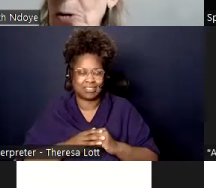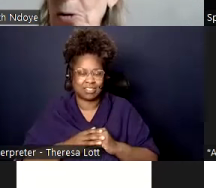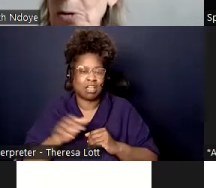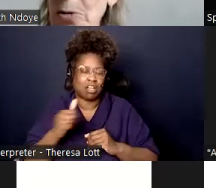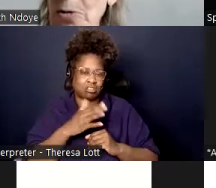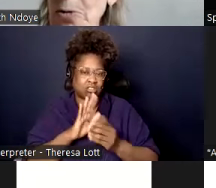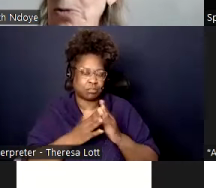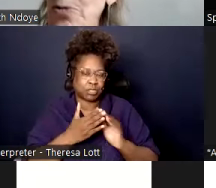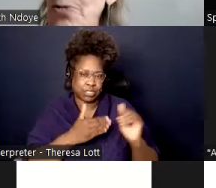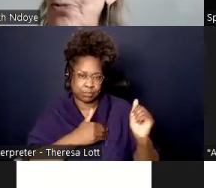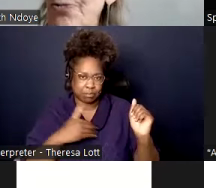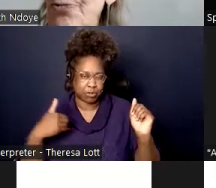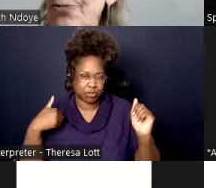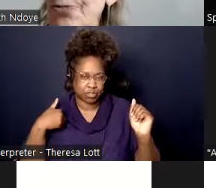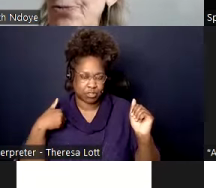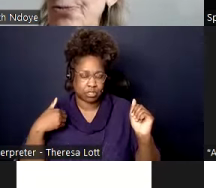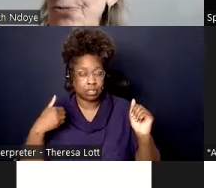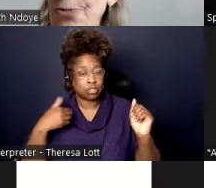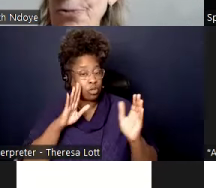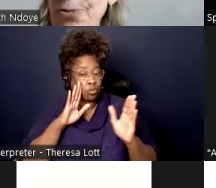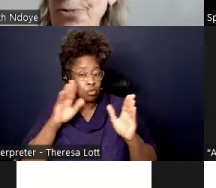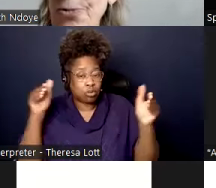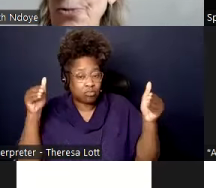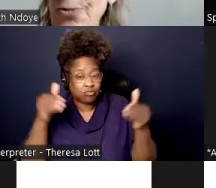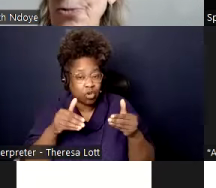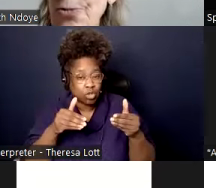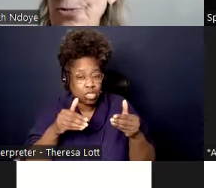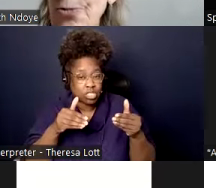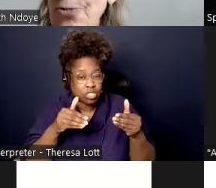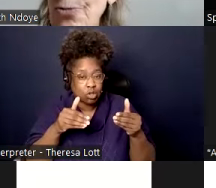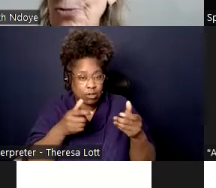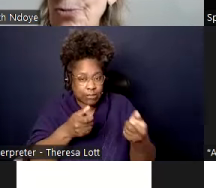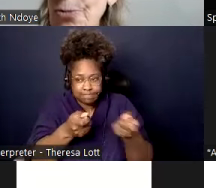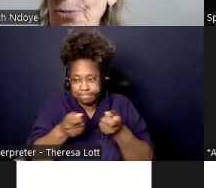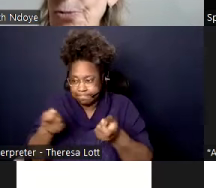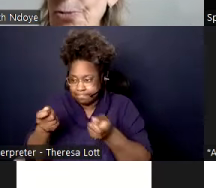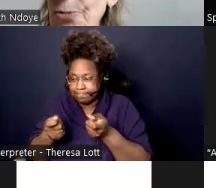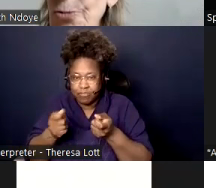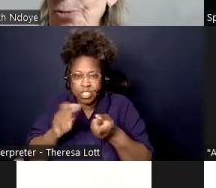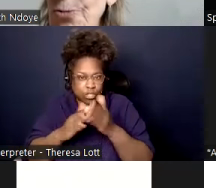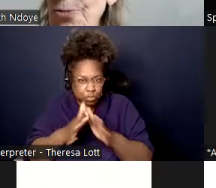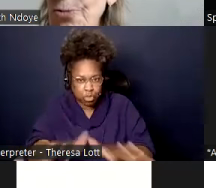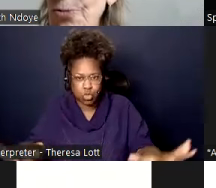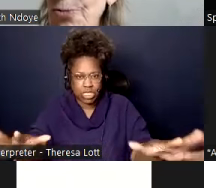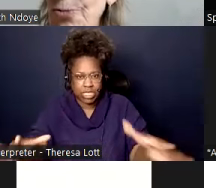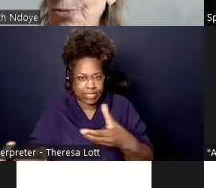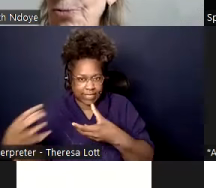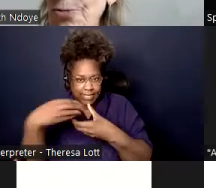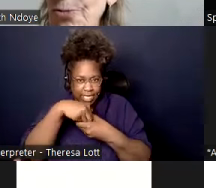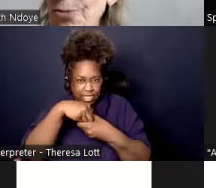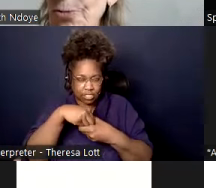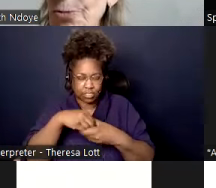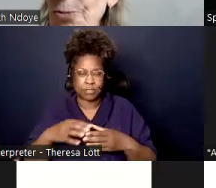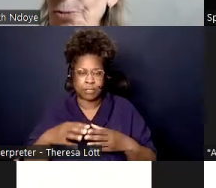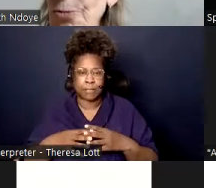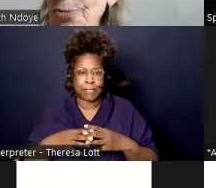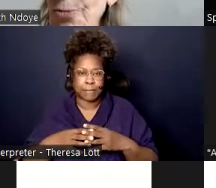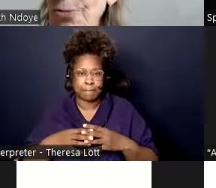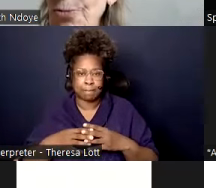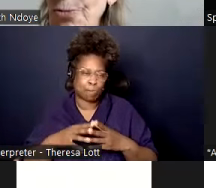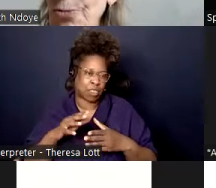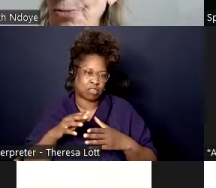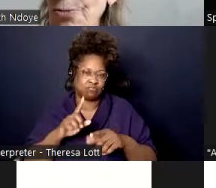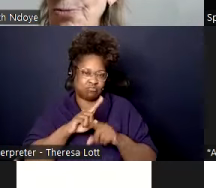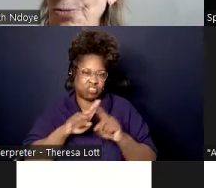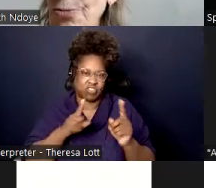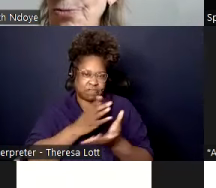So we're really focusing on engagement of the community from, I mean, all